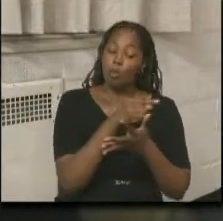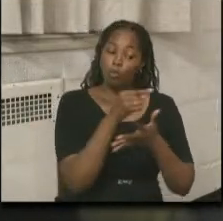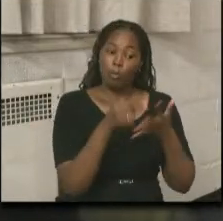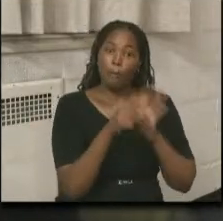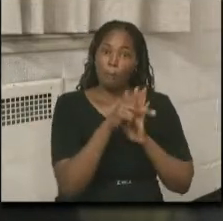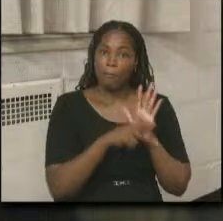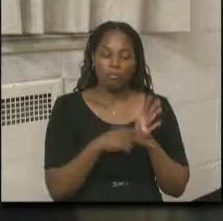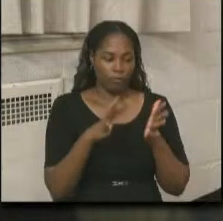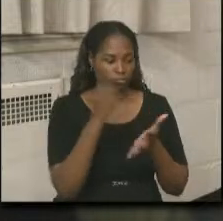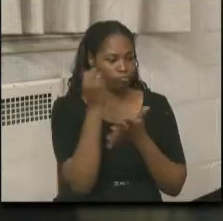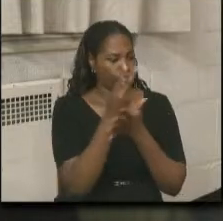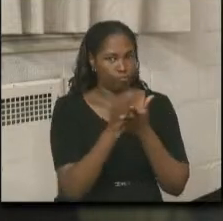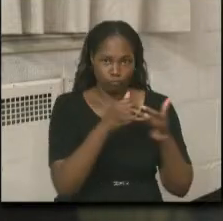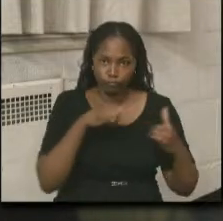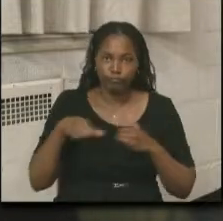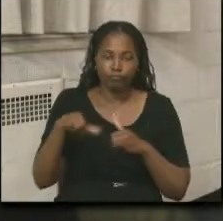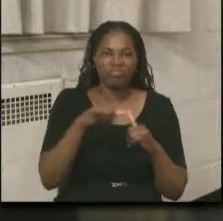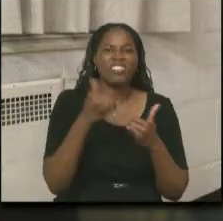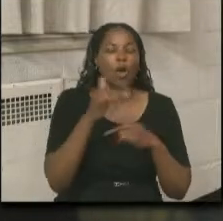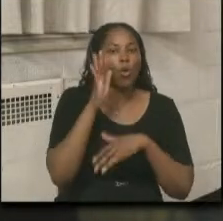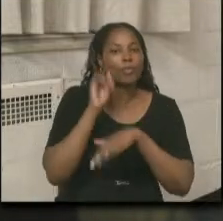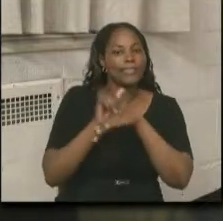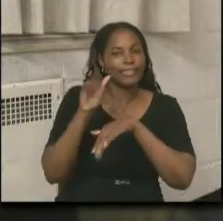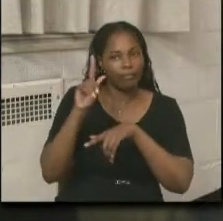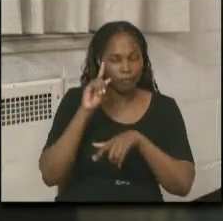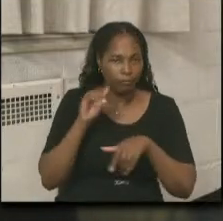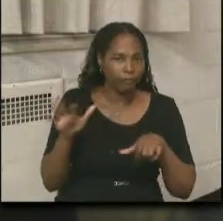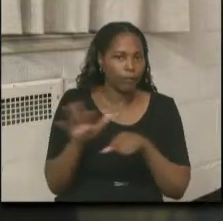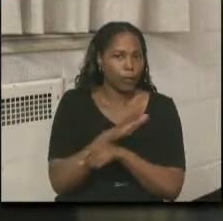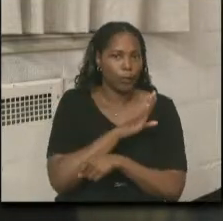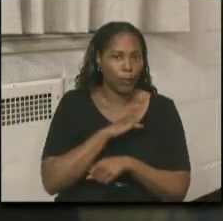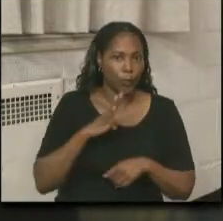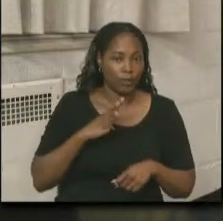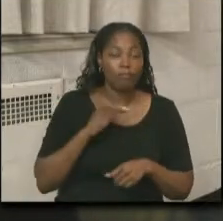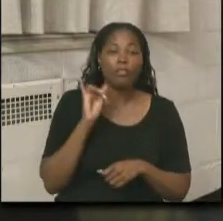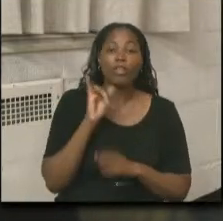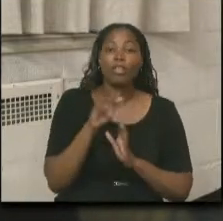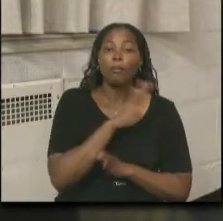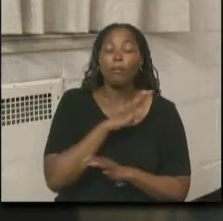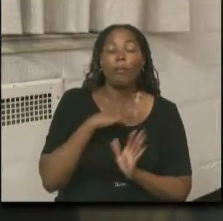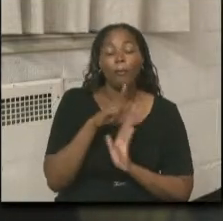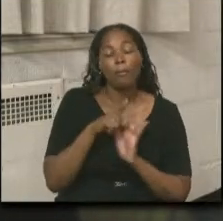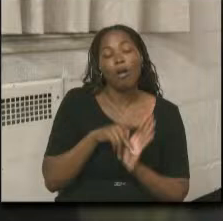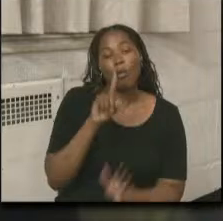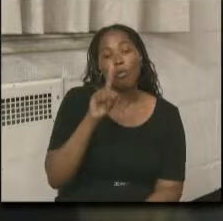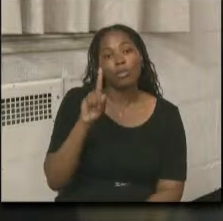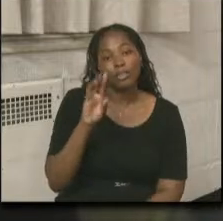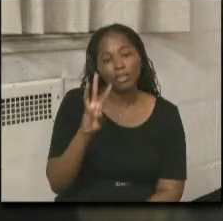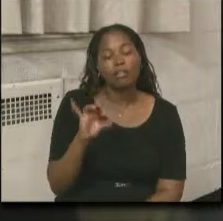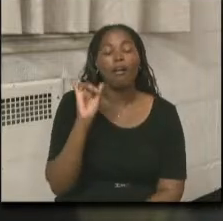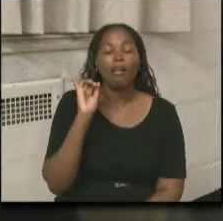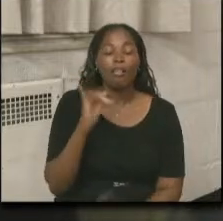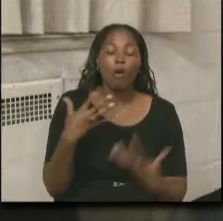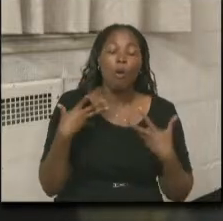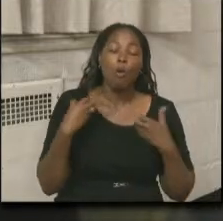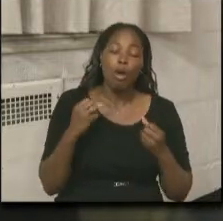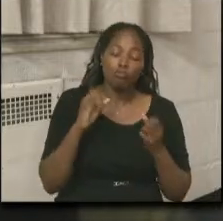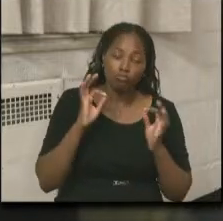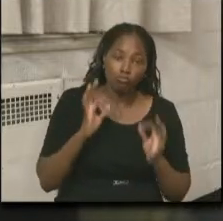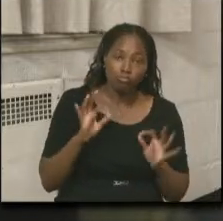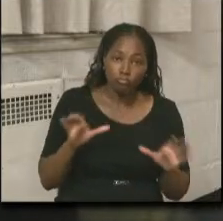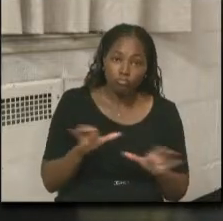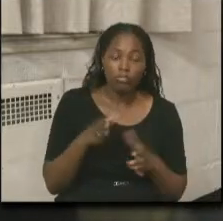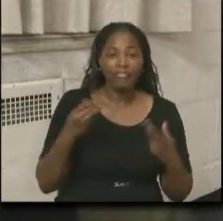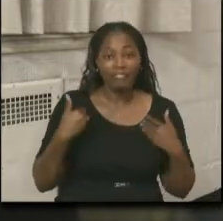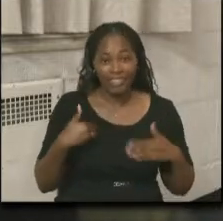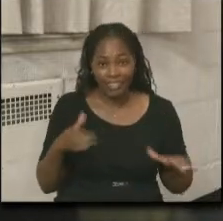approved unanimously and are being sent to the full board. Board Policy 0116, Wellness, Nutrition, and Physical Activity. This policy promotes